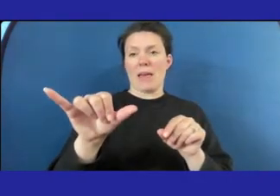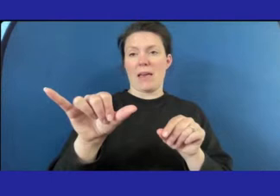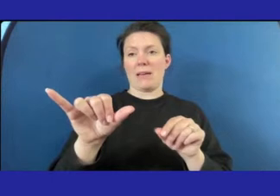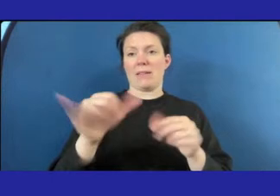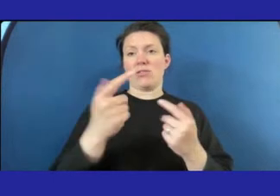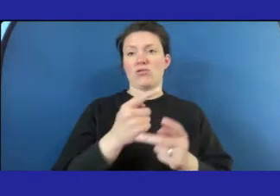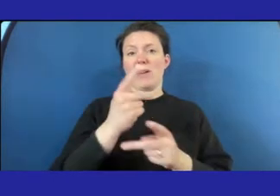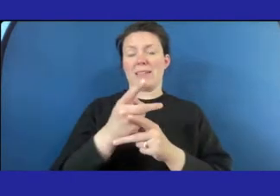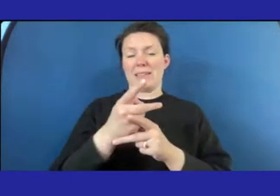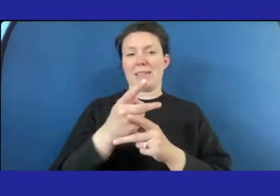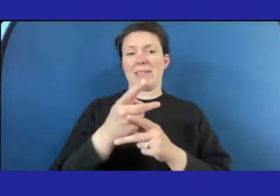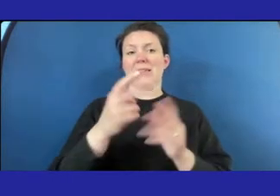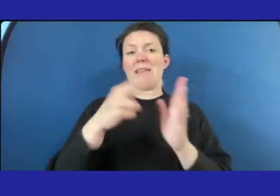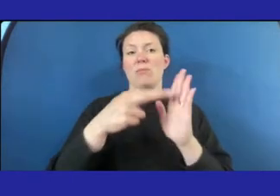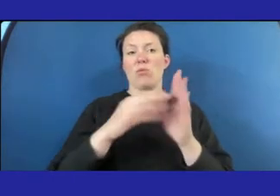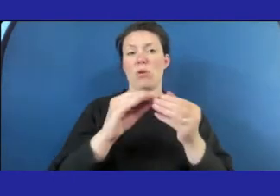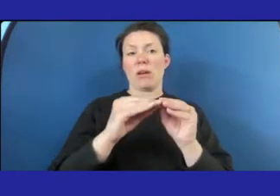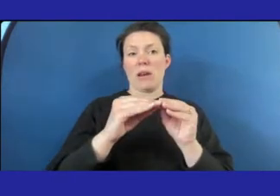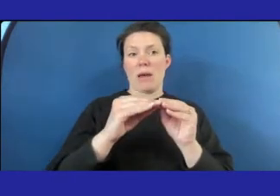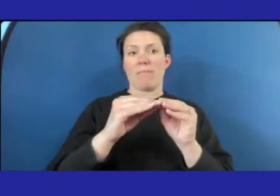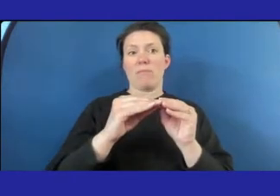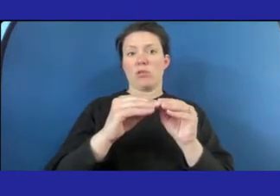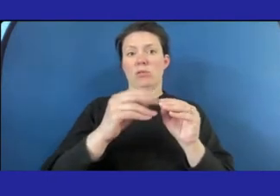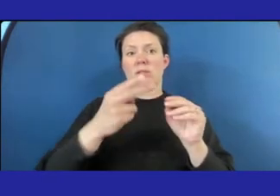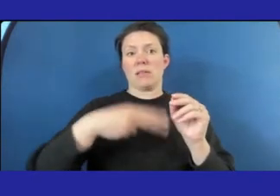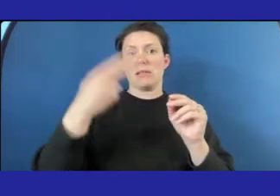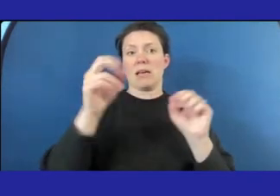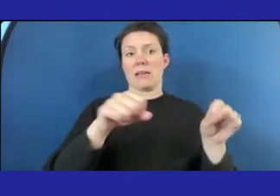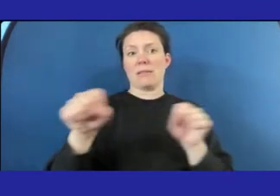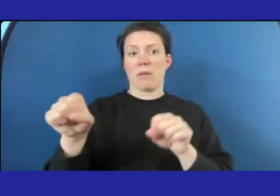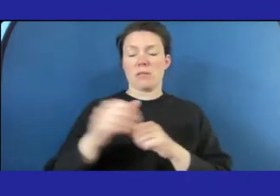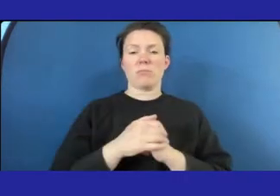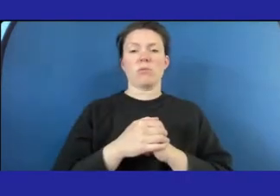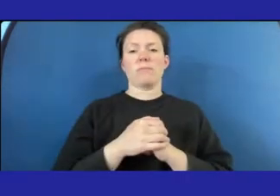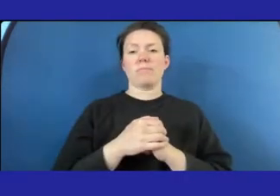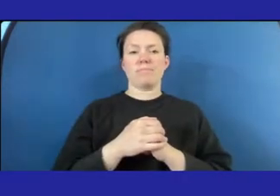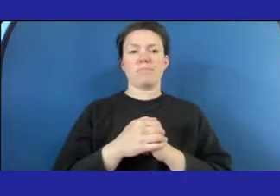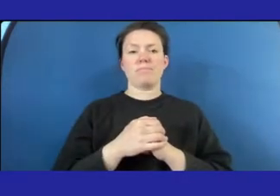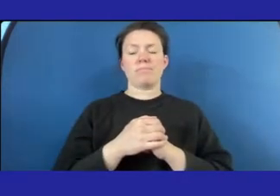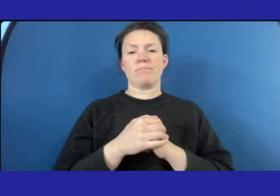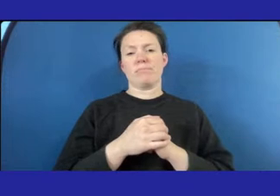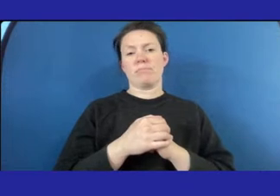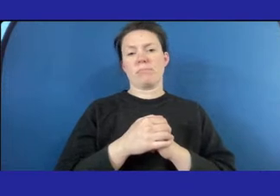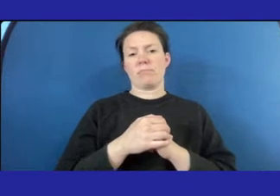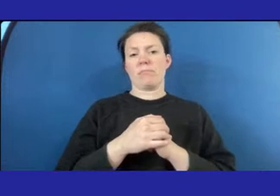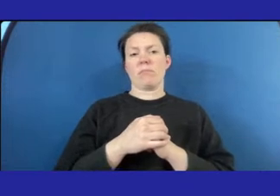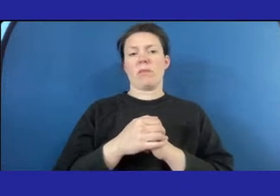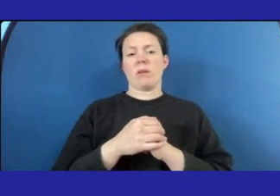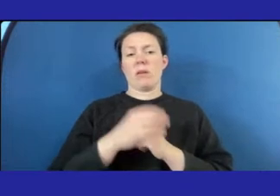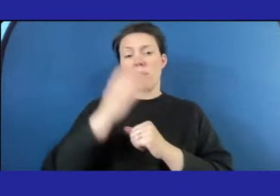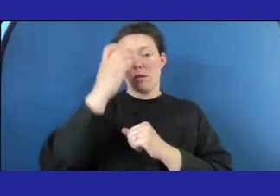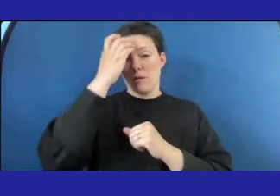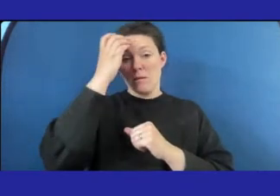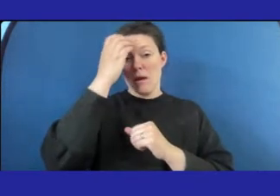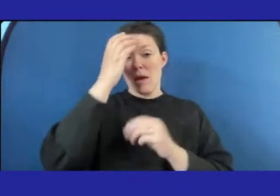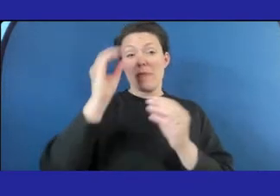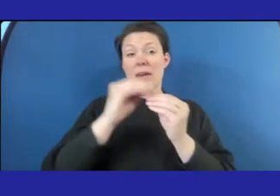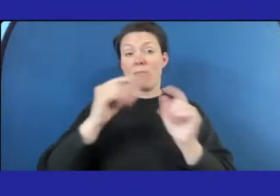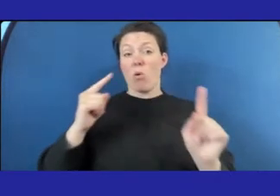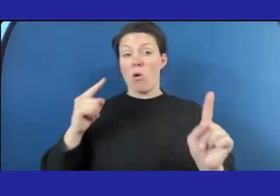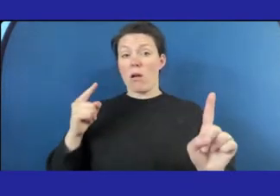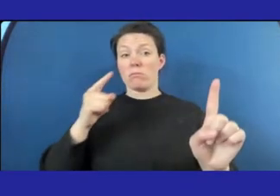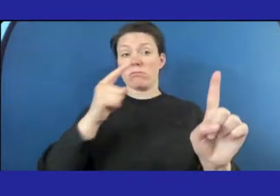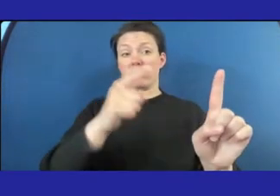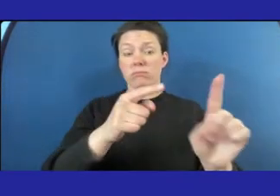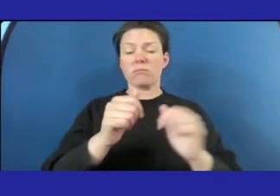our enrollment as high as possible and keep people insured. And then slightly longer term, we'll be looking as